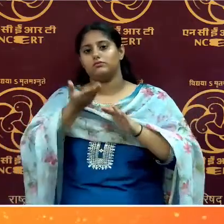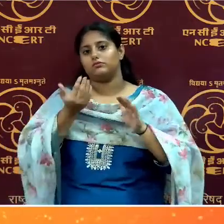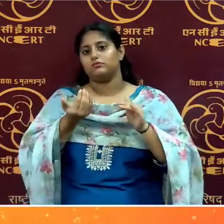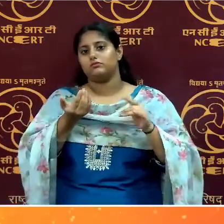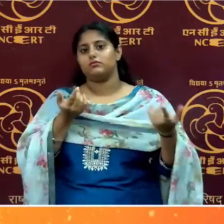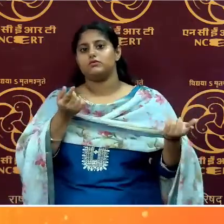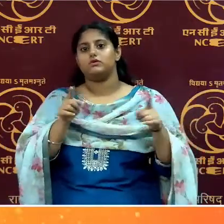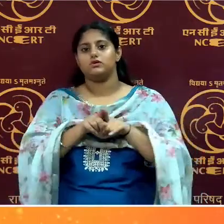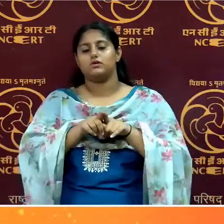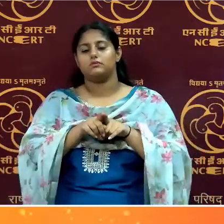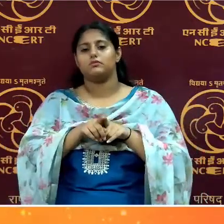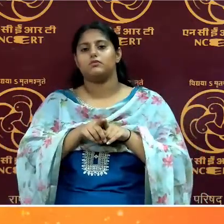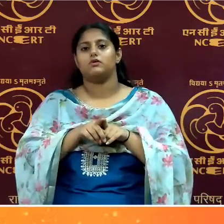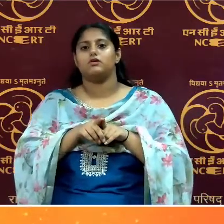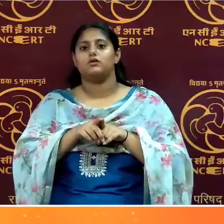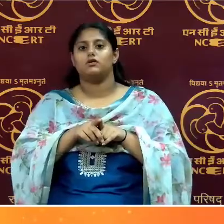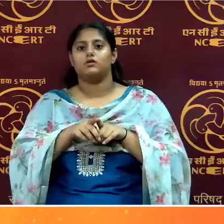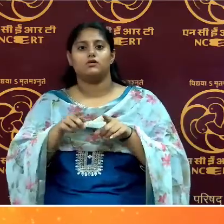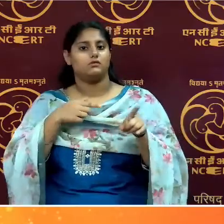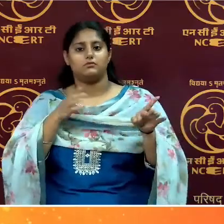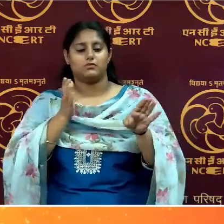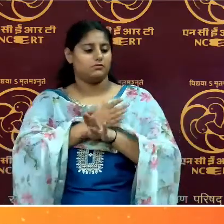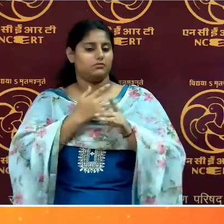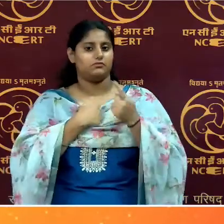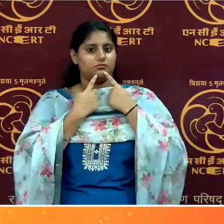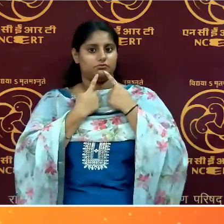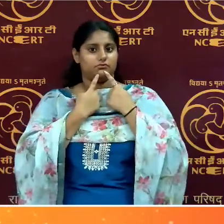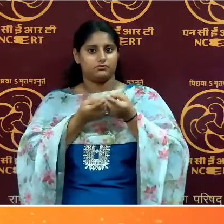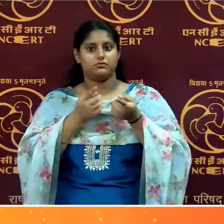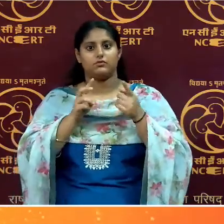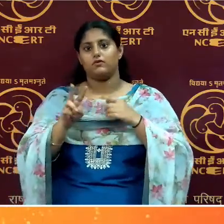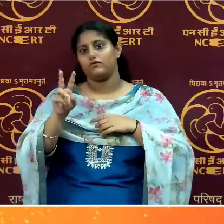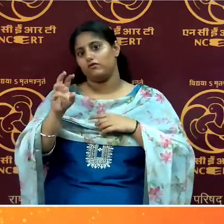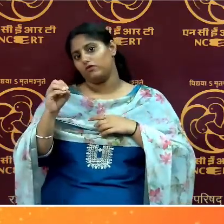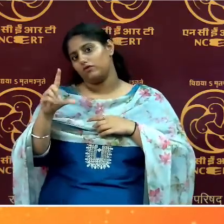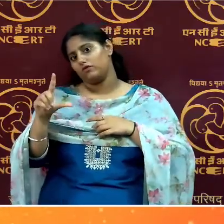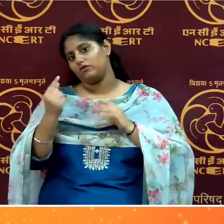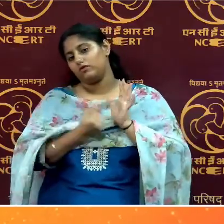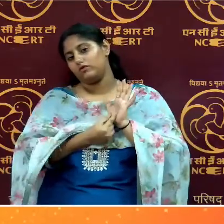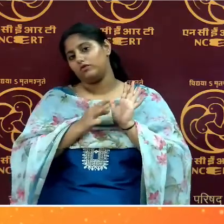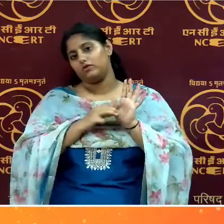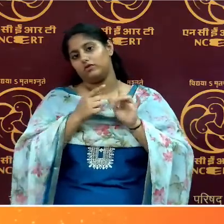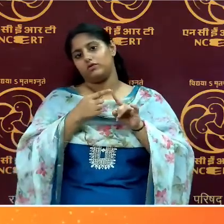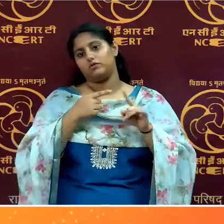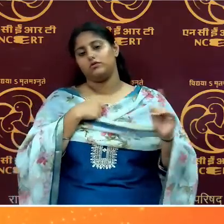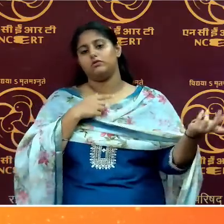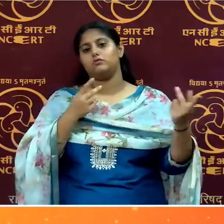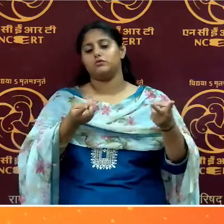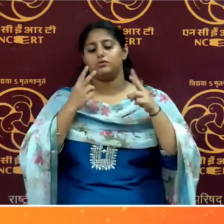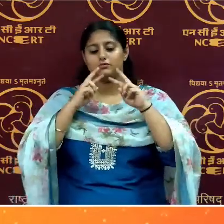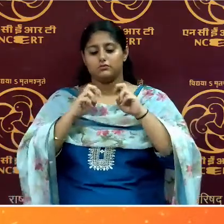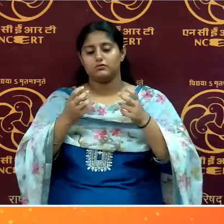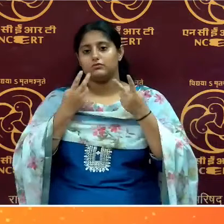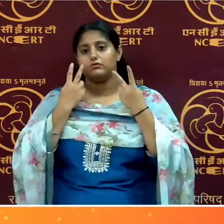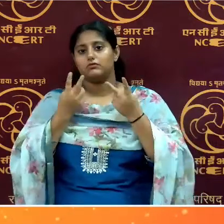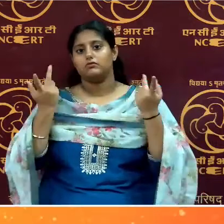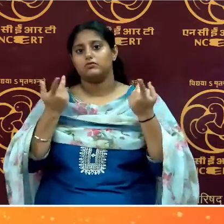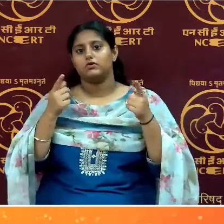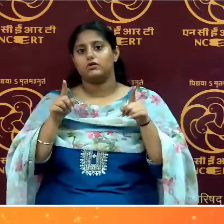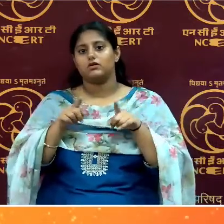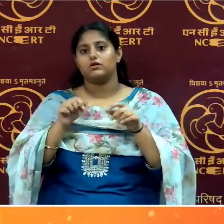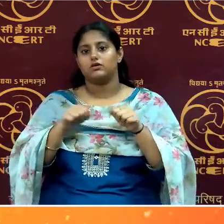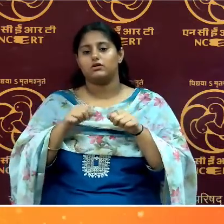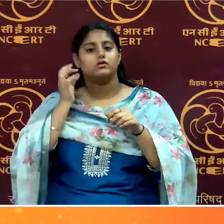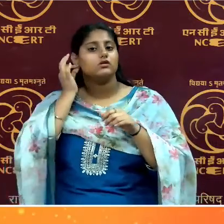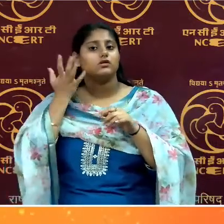liquid that got displaced, I can measure that volume. And I can put that in the formula and find out. And what he found out, that yes, goldsmith